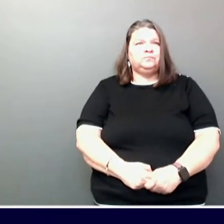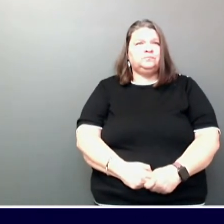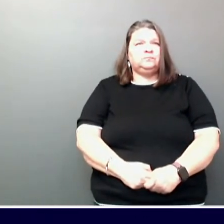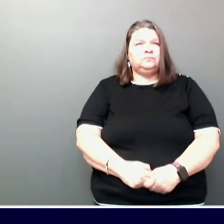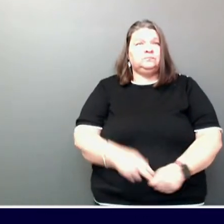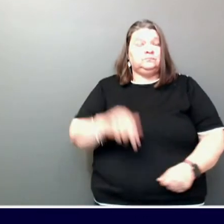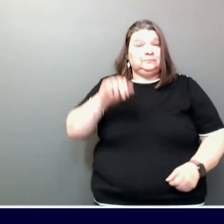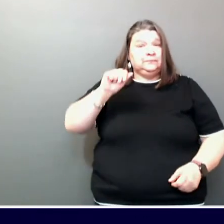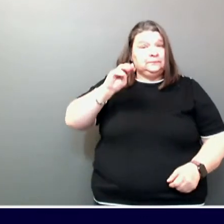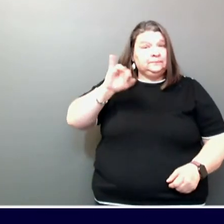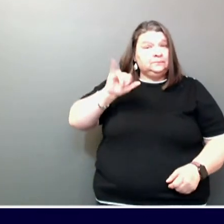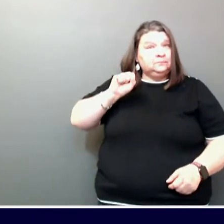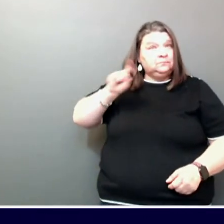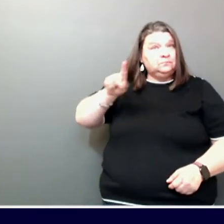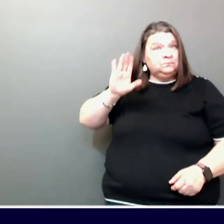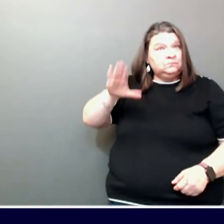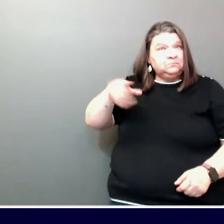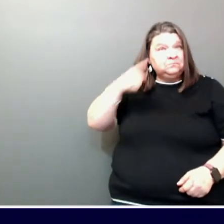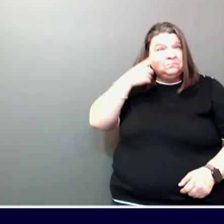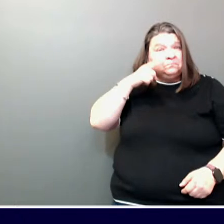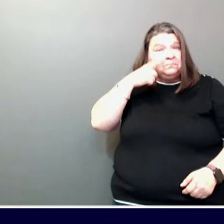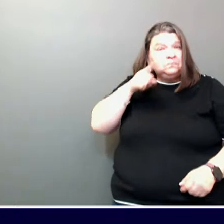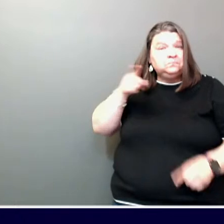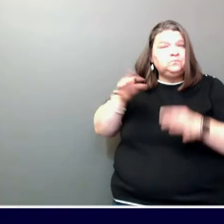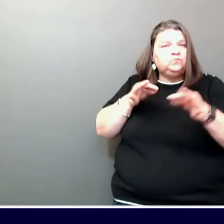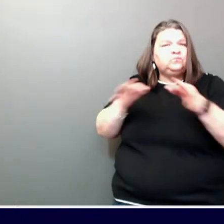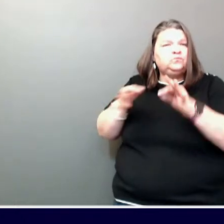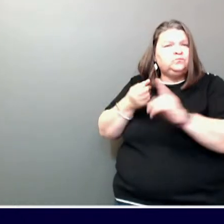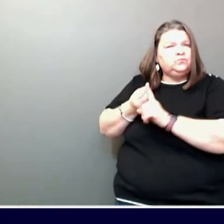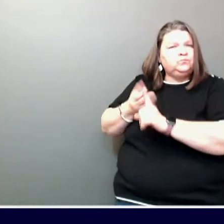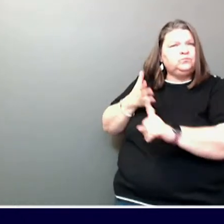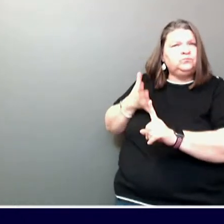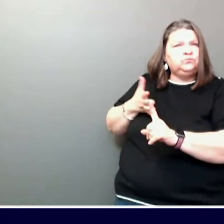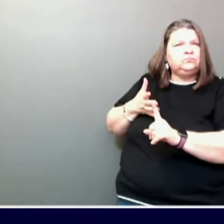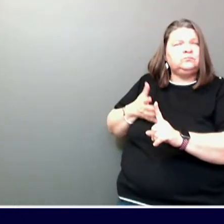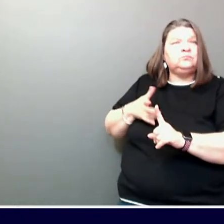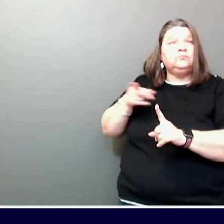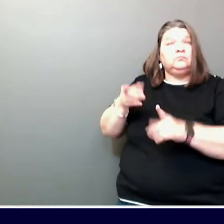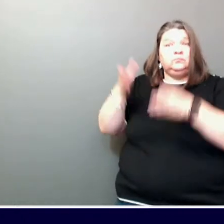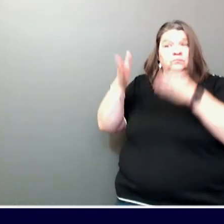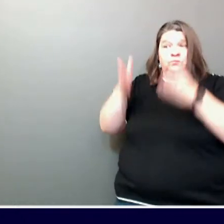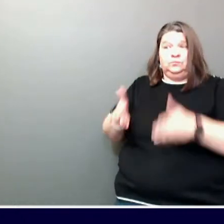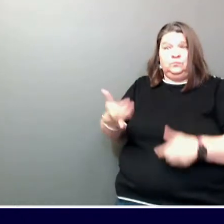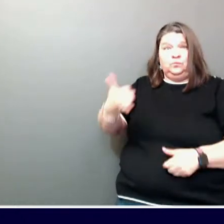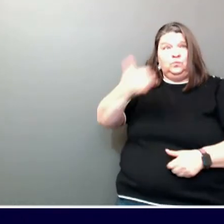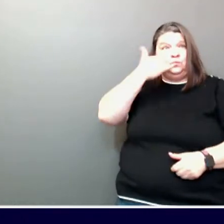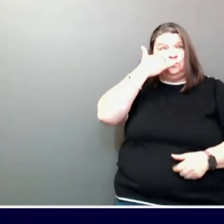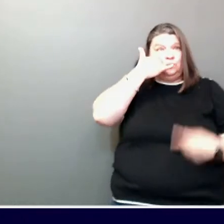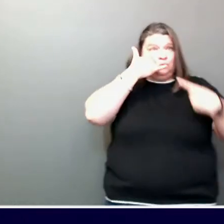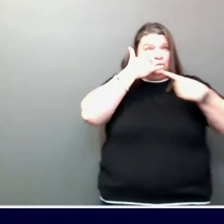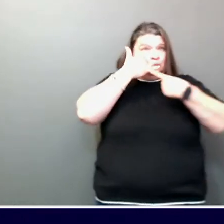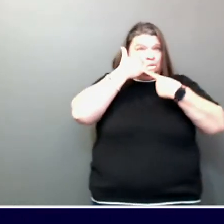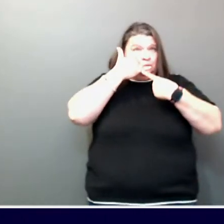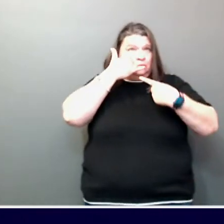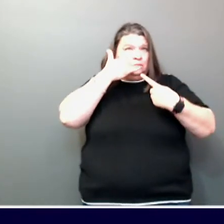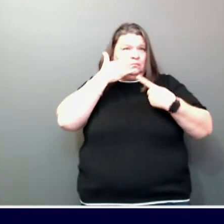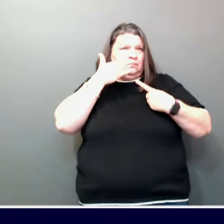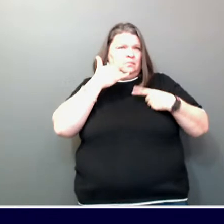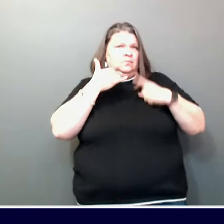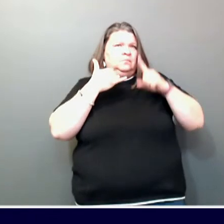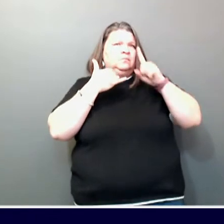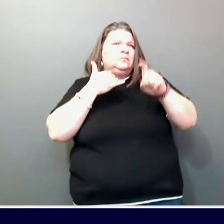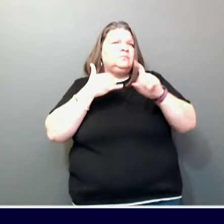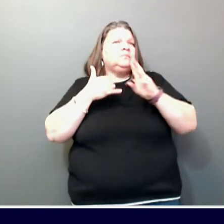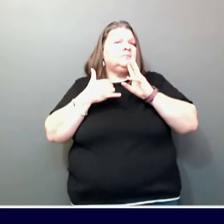We had a viewer call, reach out to us and ask about being over 65 and